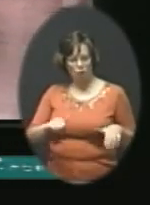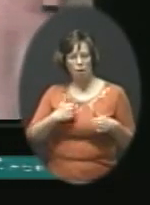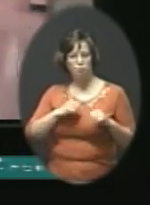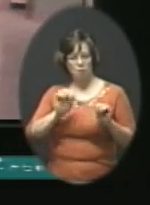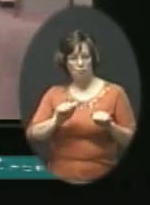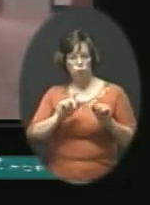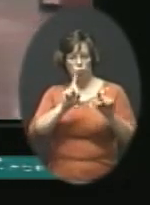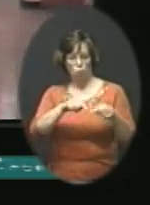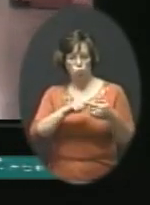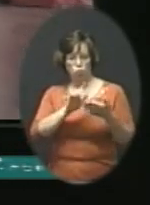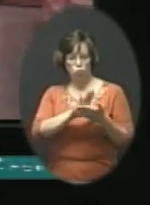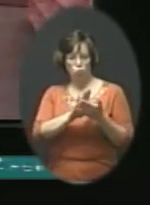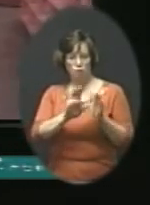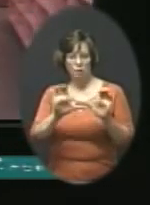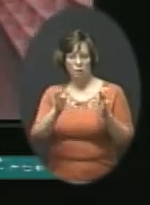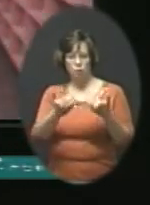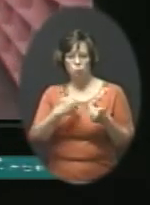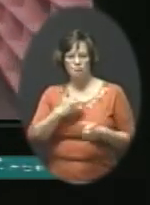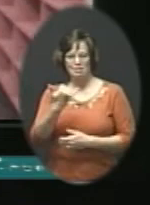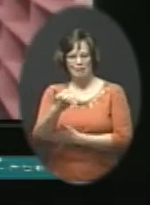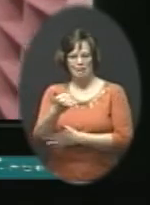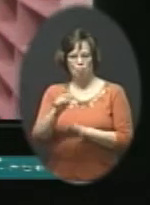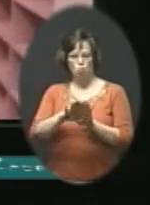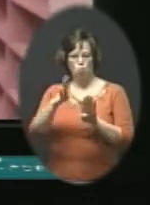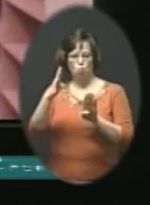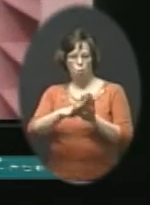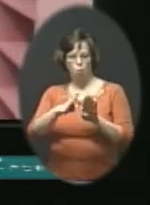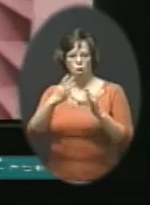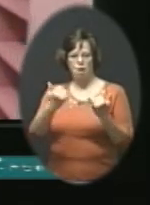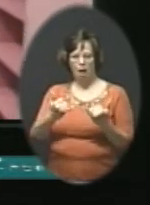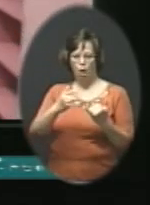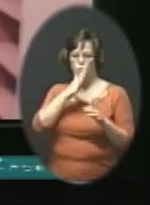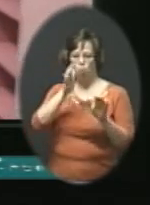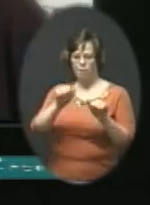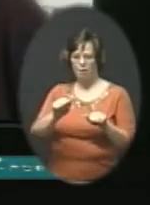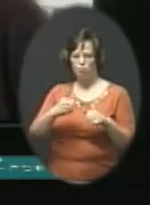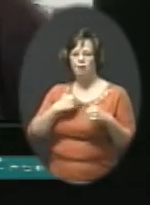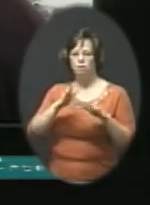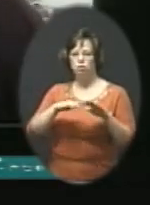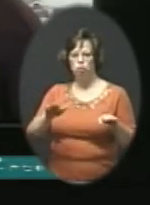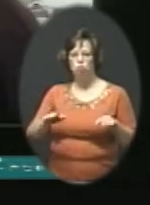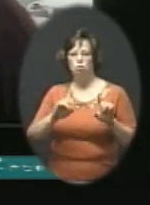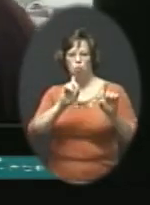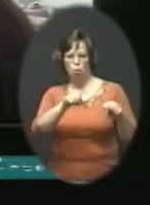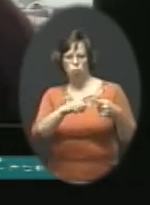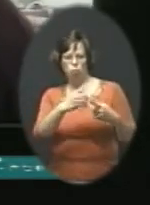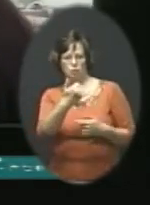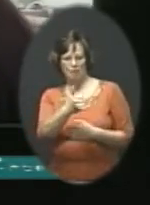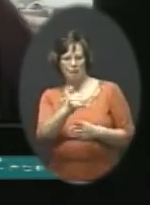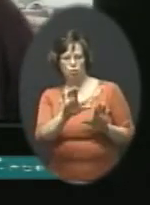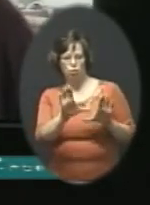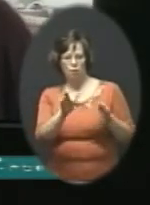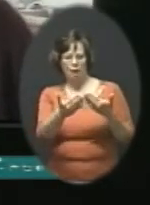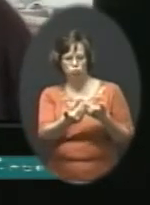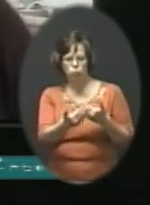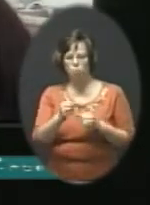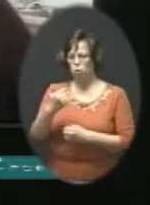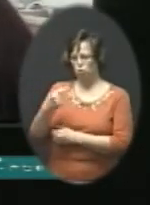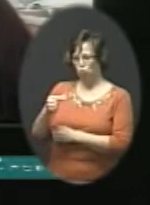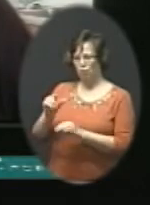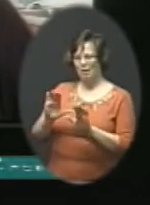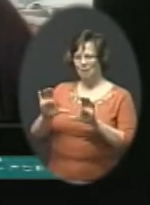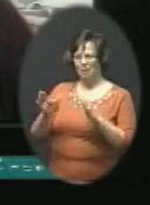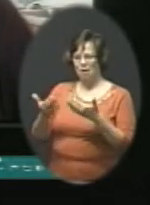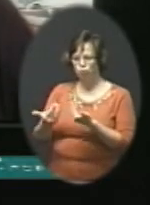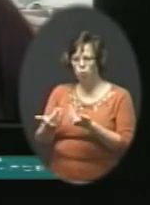to school in the classroom that had the yellow door. Now we'll be able to have children go to the yellow classroom or the green